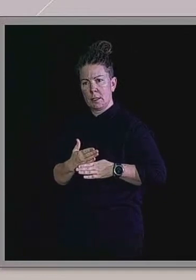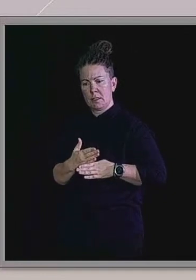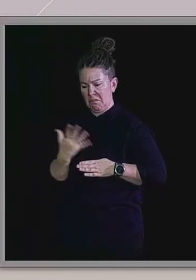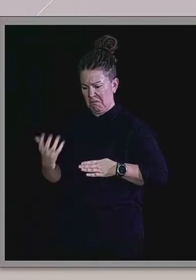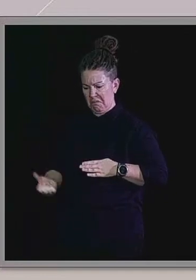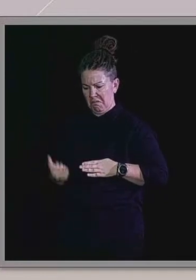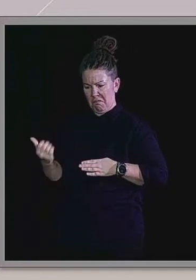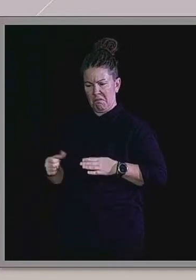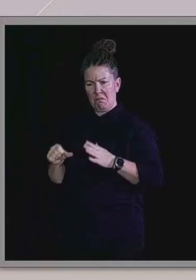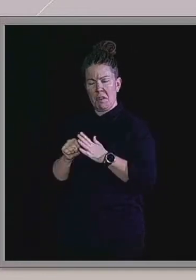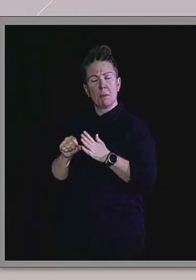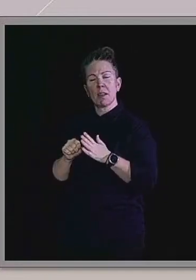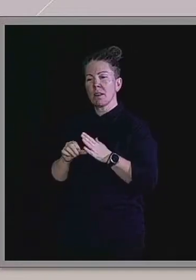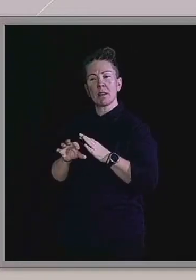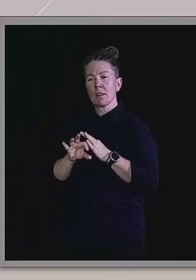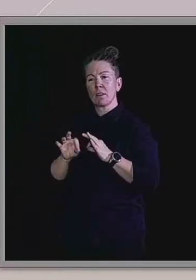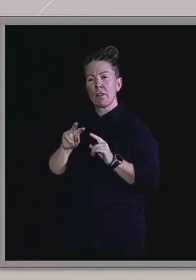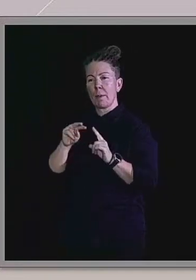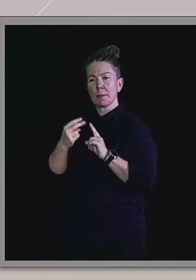company.